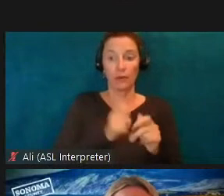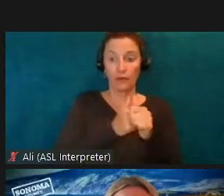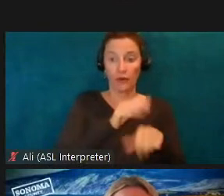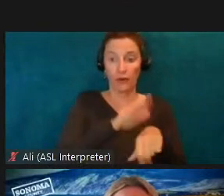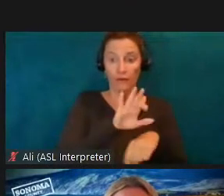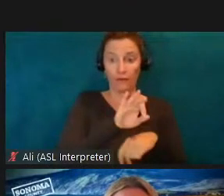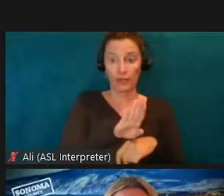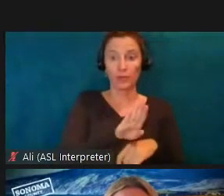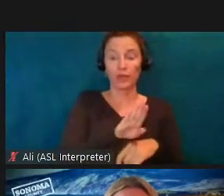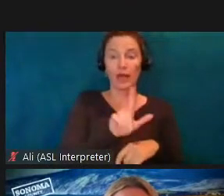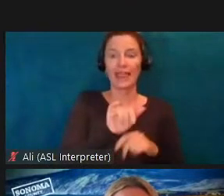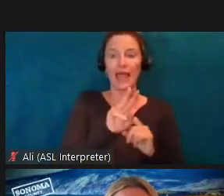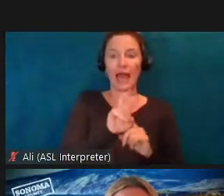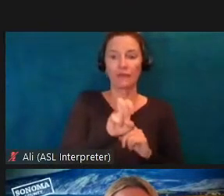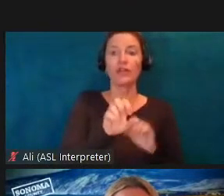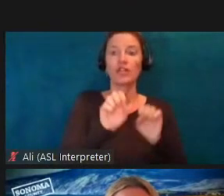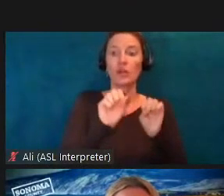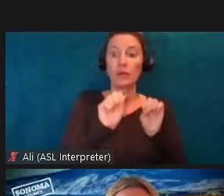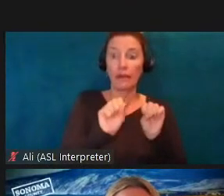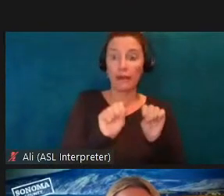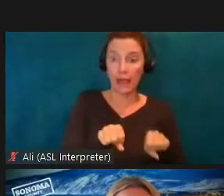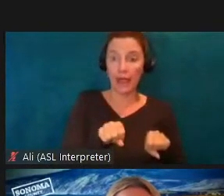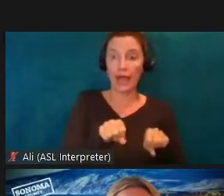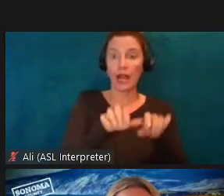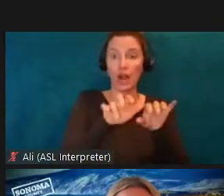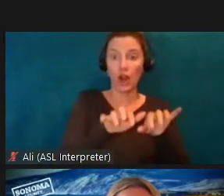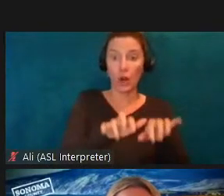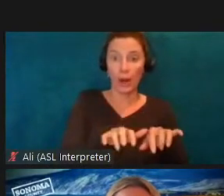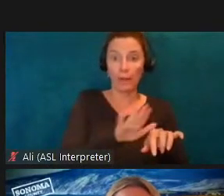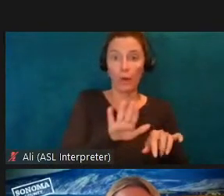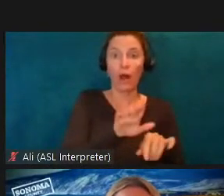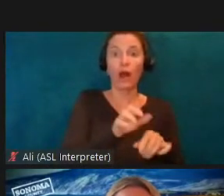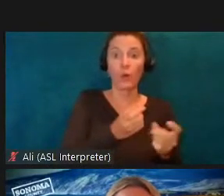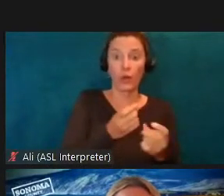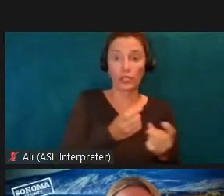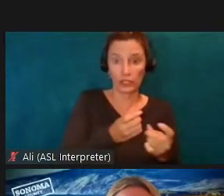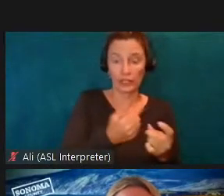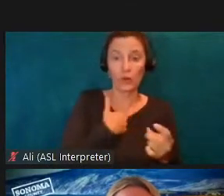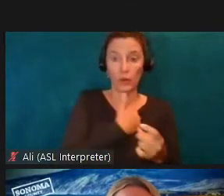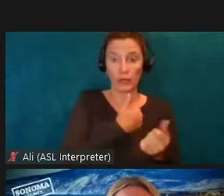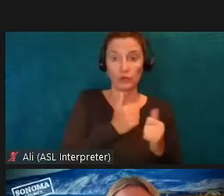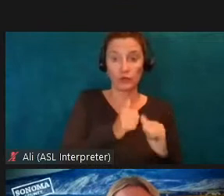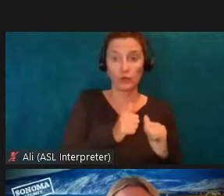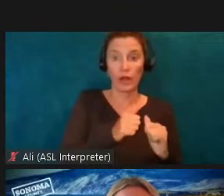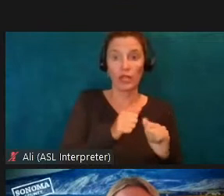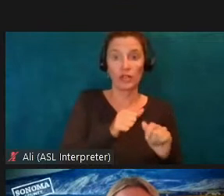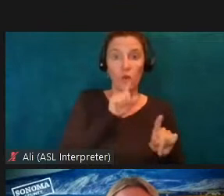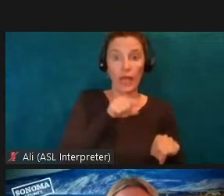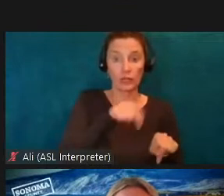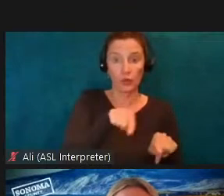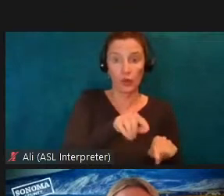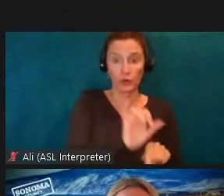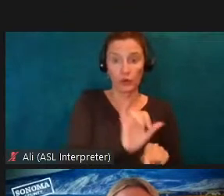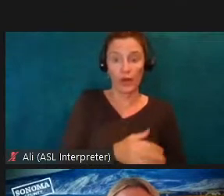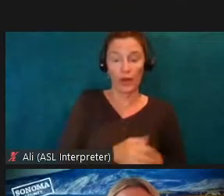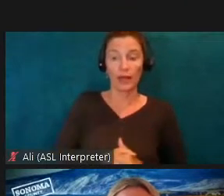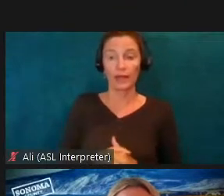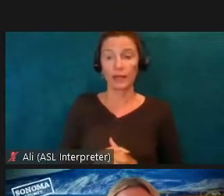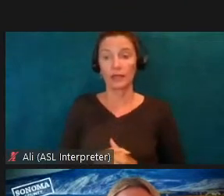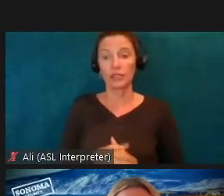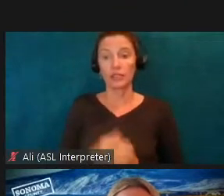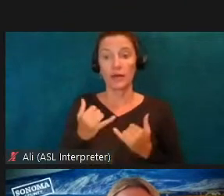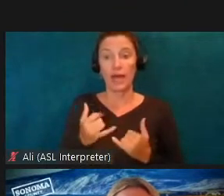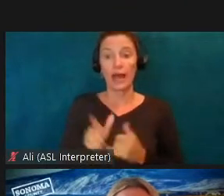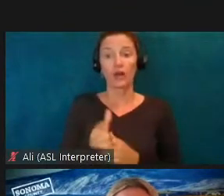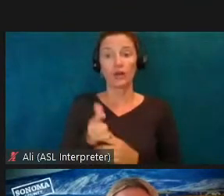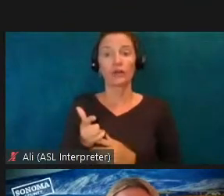Facebook Live are invited to leave questions in the comments section, and we'll try to get to those as well. So for now, let's go